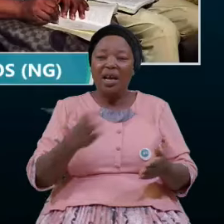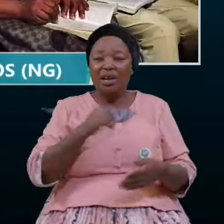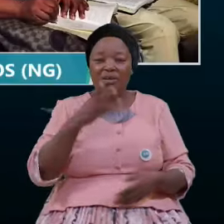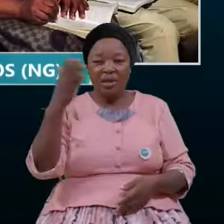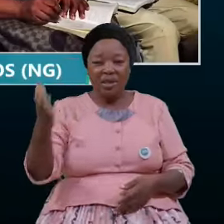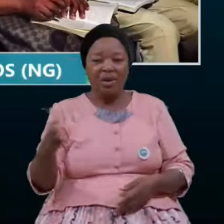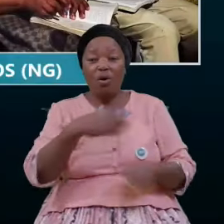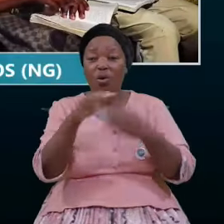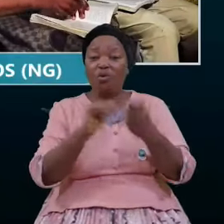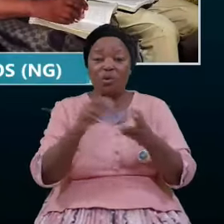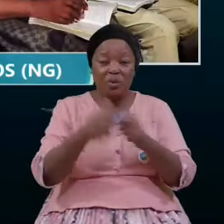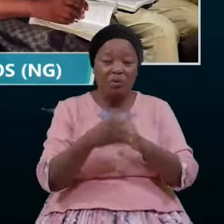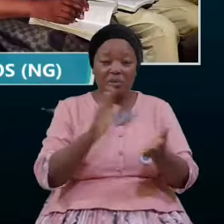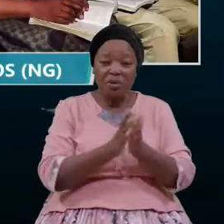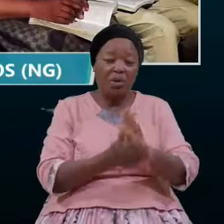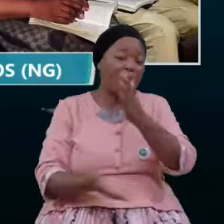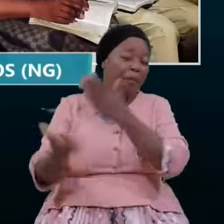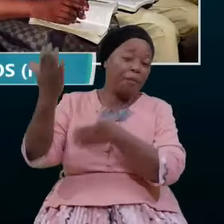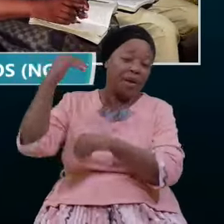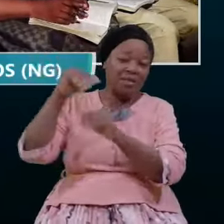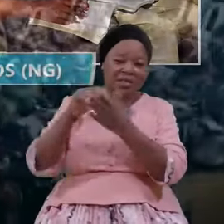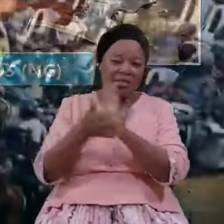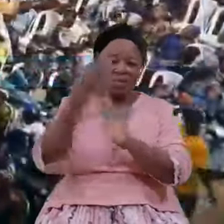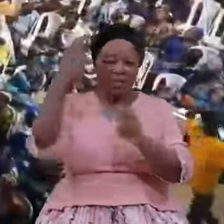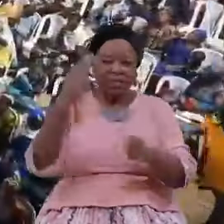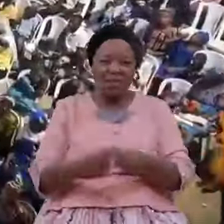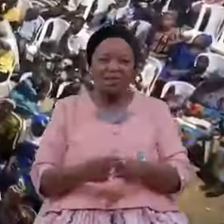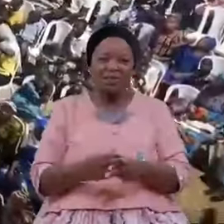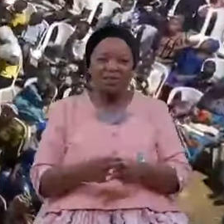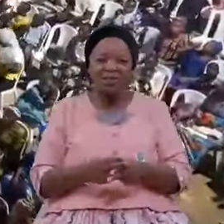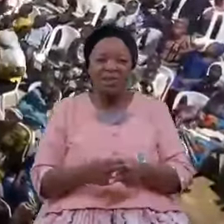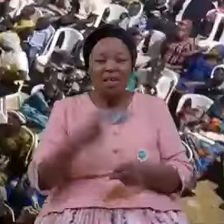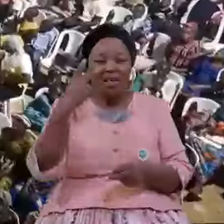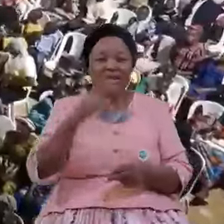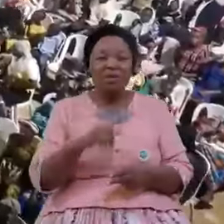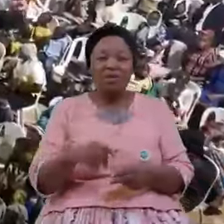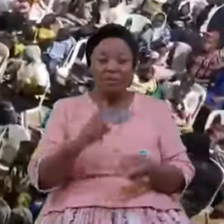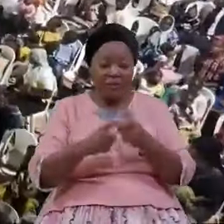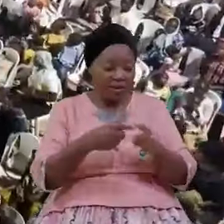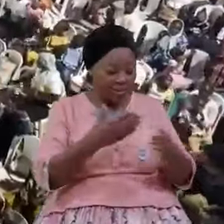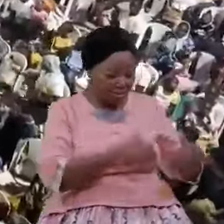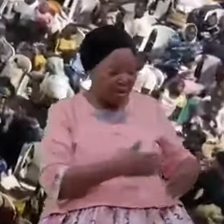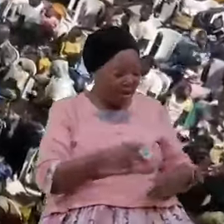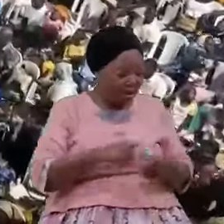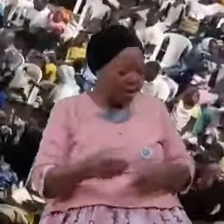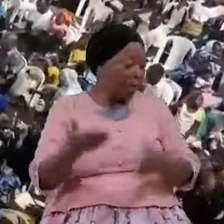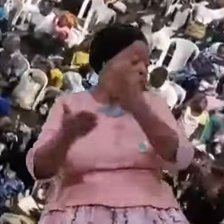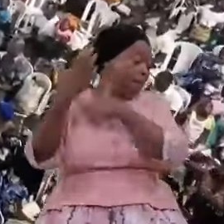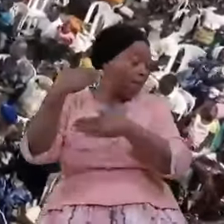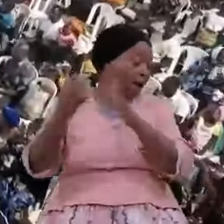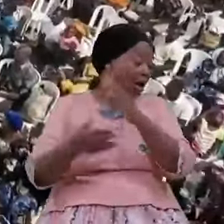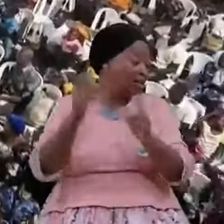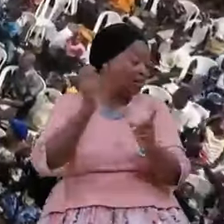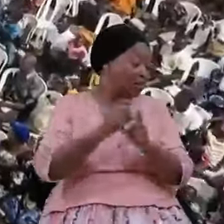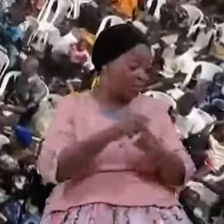become past tense. Look at your neighbor and say, past tense. I used